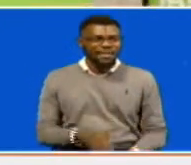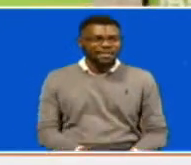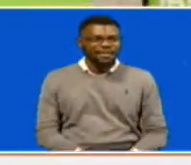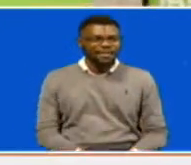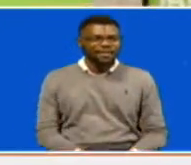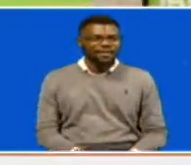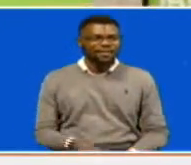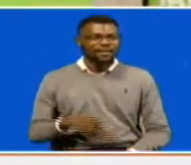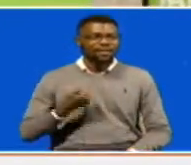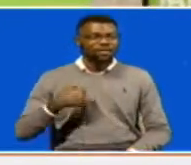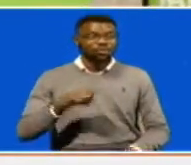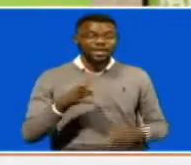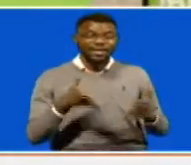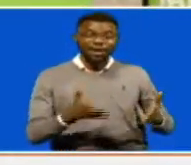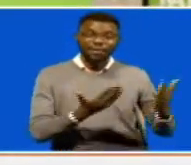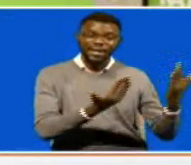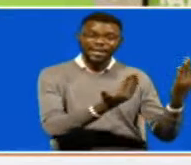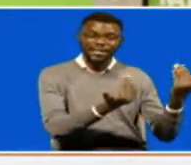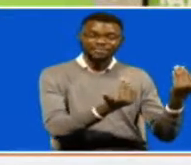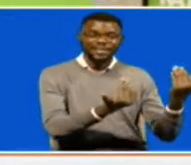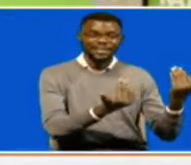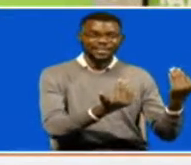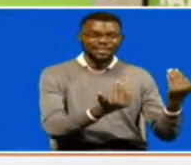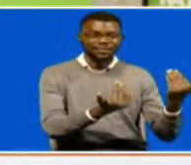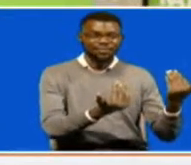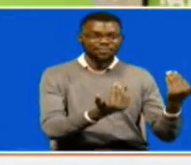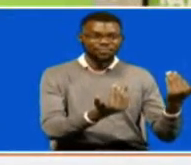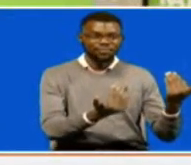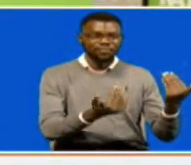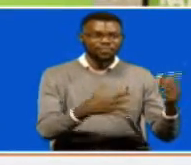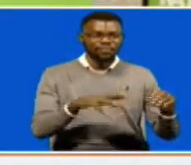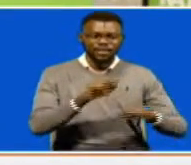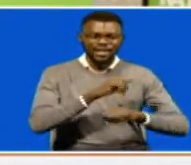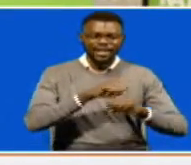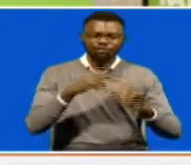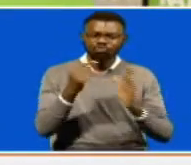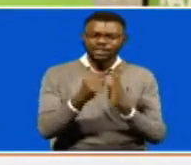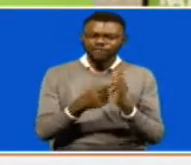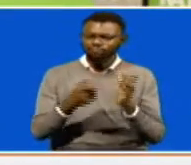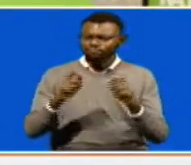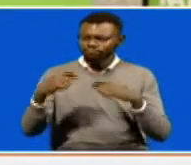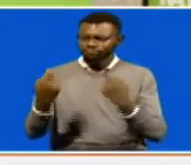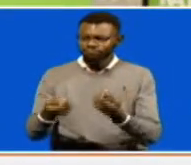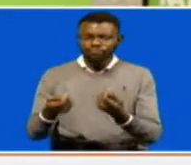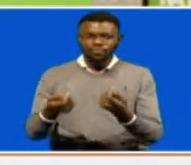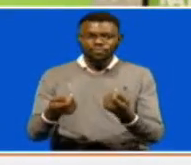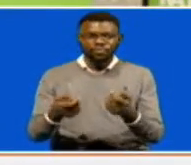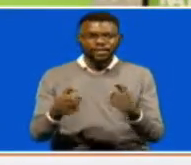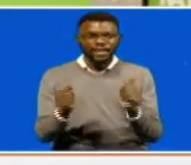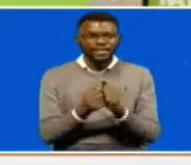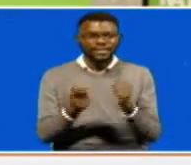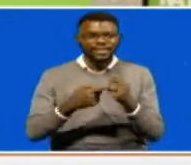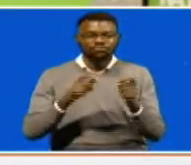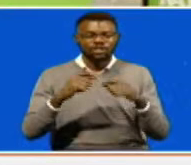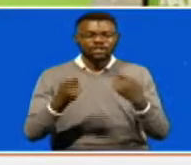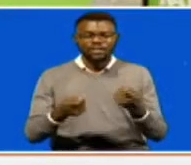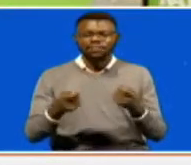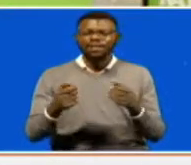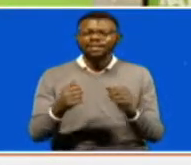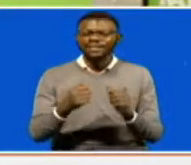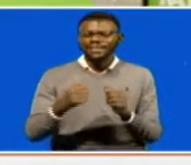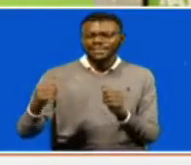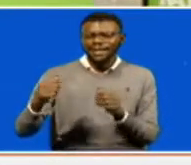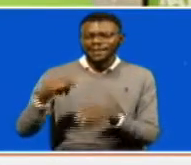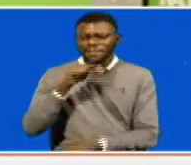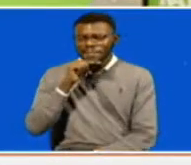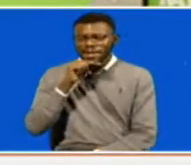We are expecting to have the National League teams, that is 16 teams on the men's side and